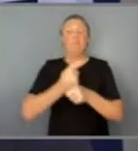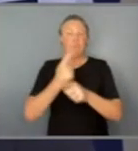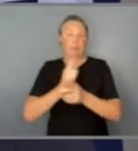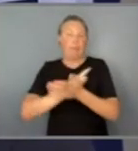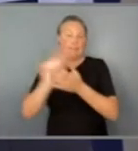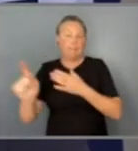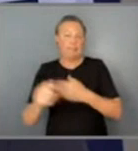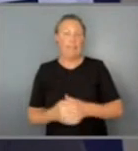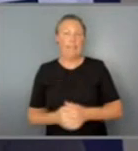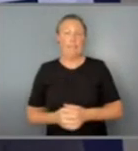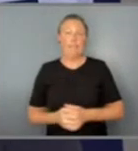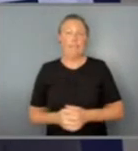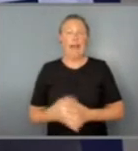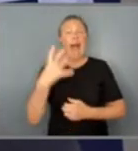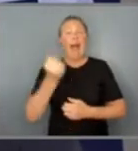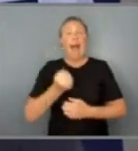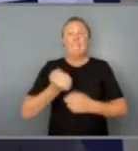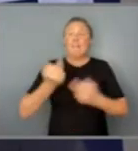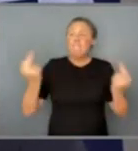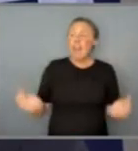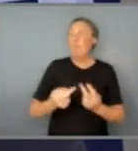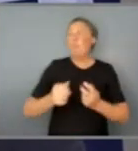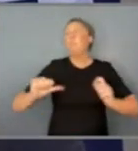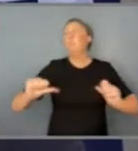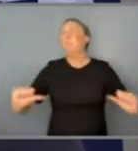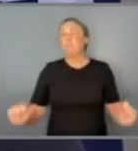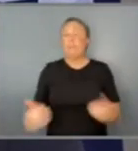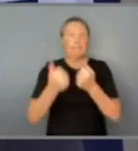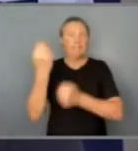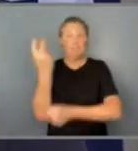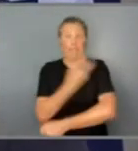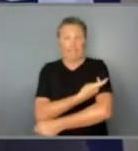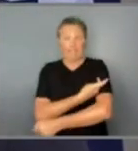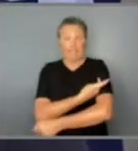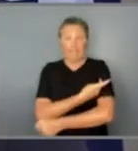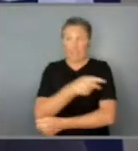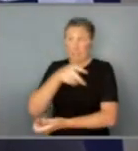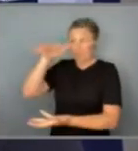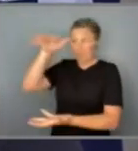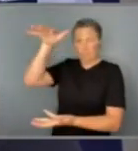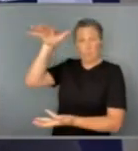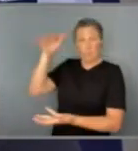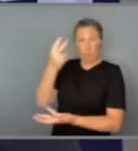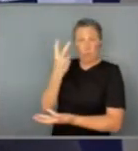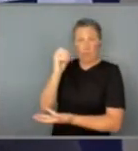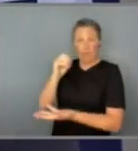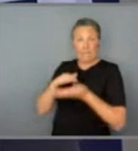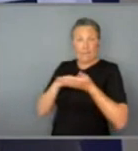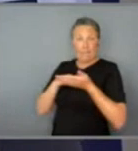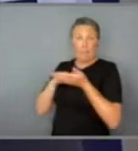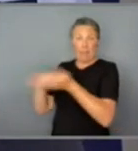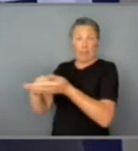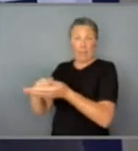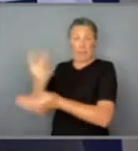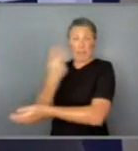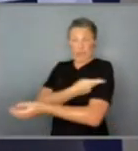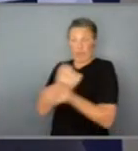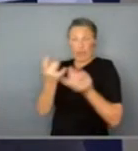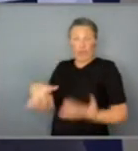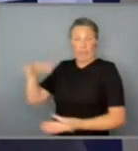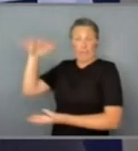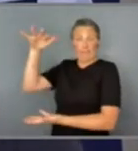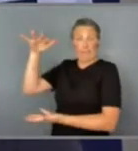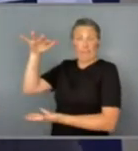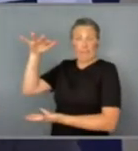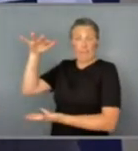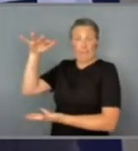plenty of vaccines. There's plenty. There are 20 million in Australia right now, and about a